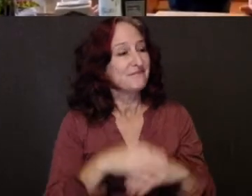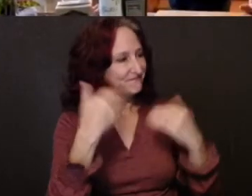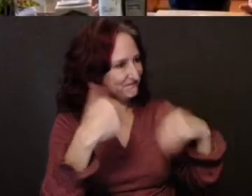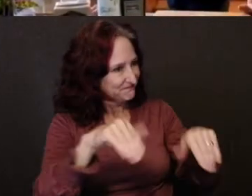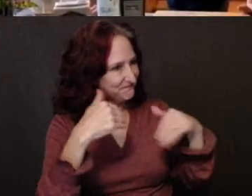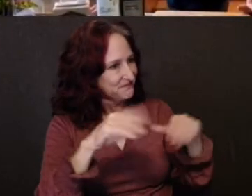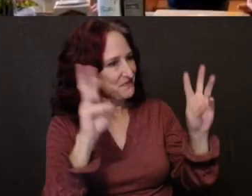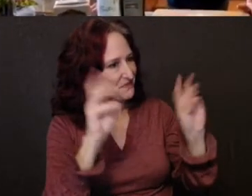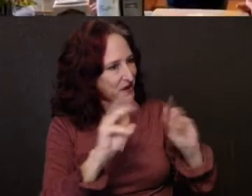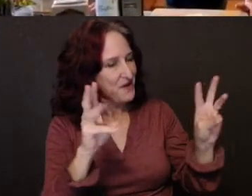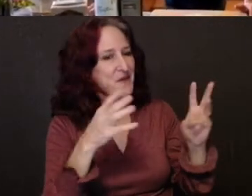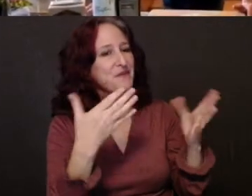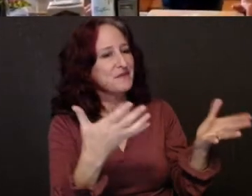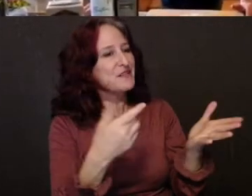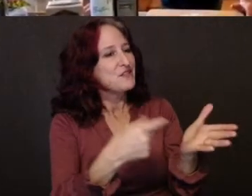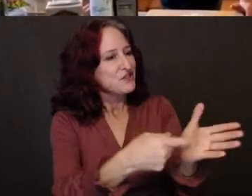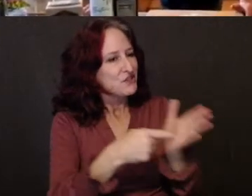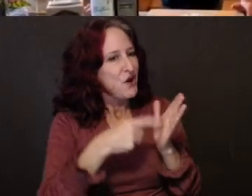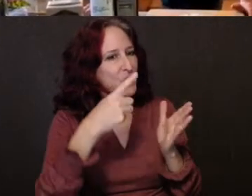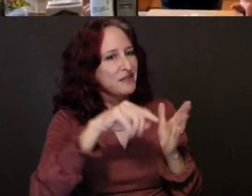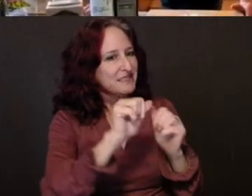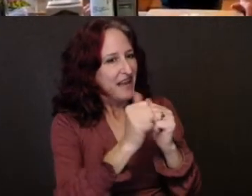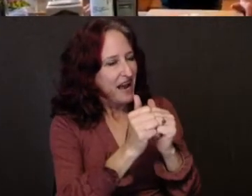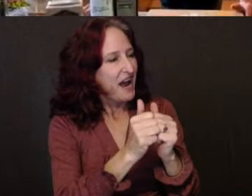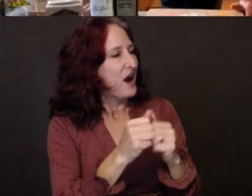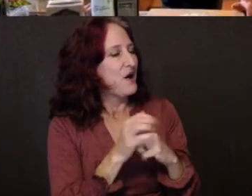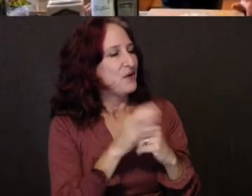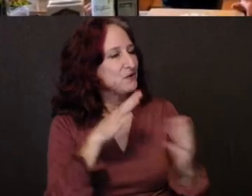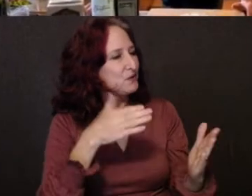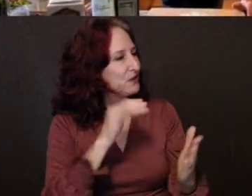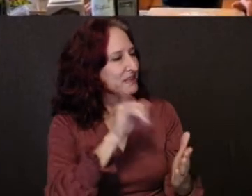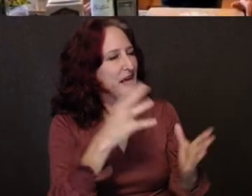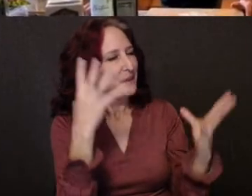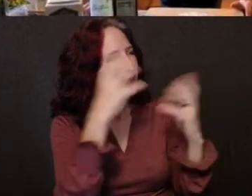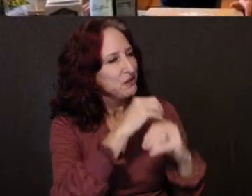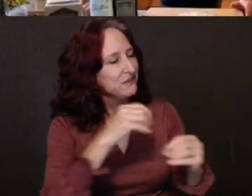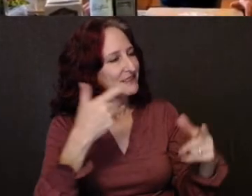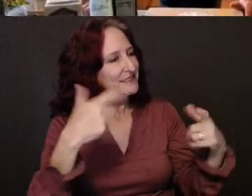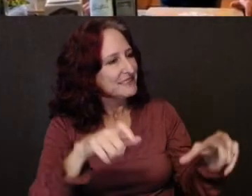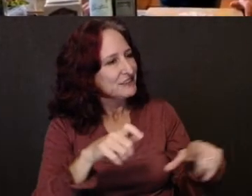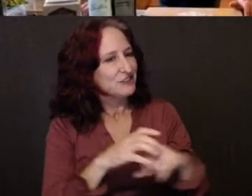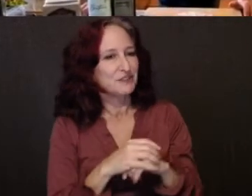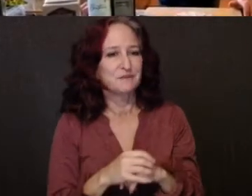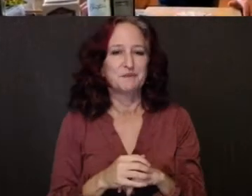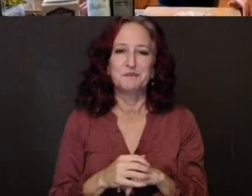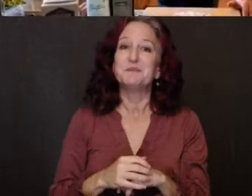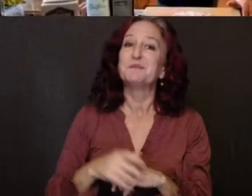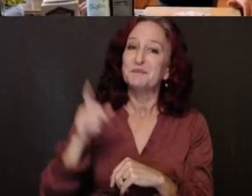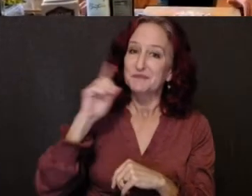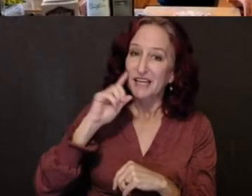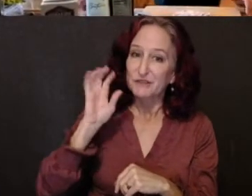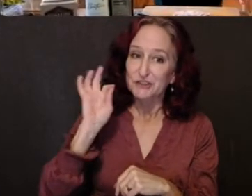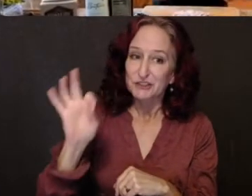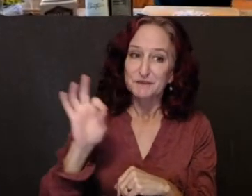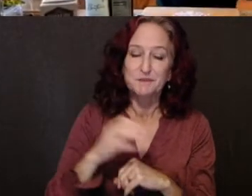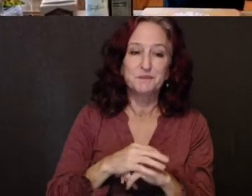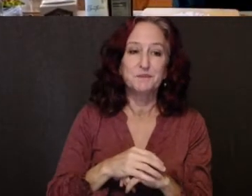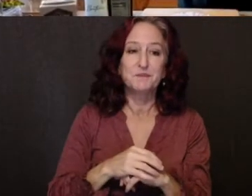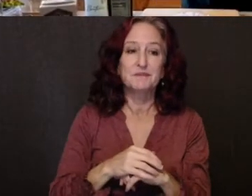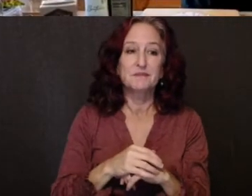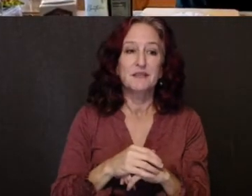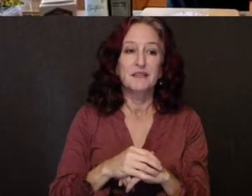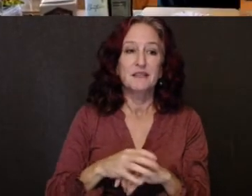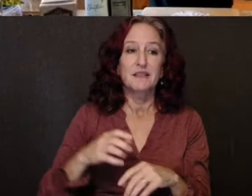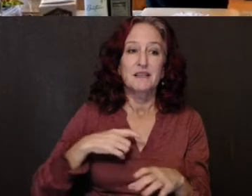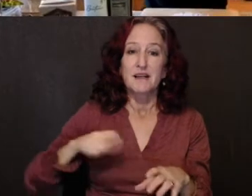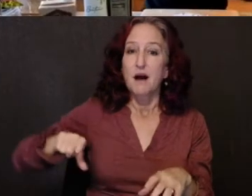so I did it one day, and it was really good. And so now I'm going to do it this year. Well, why don't you show